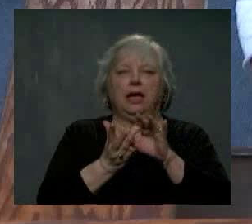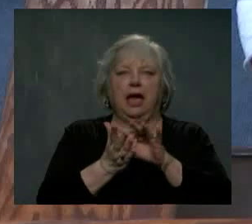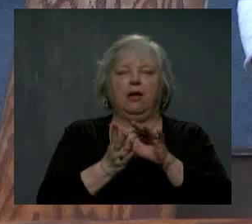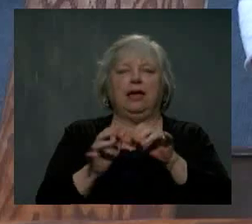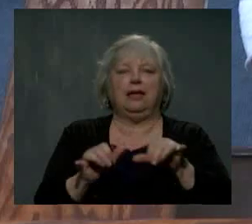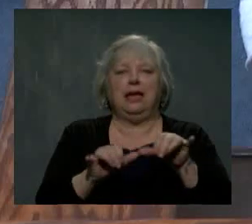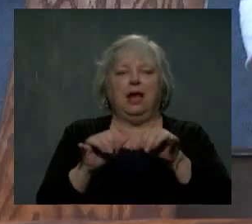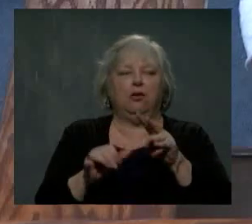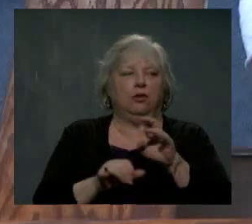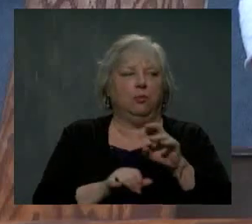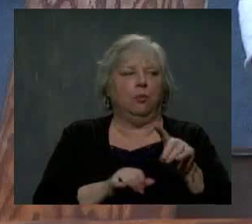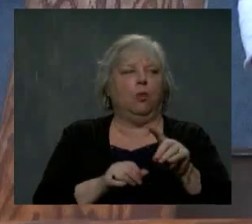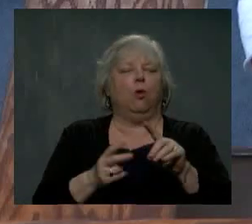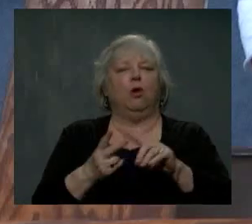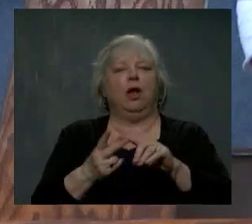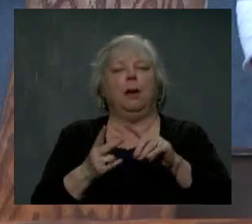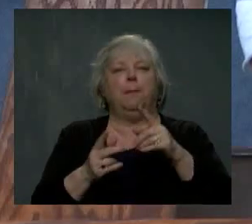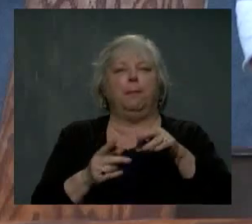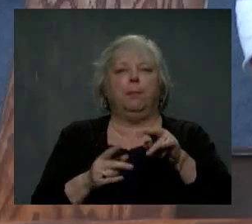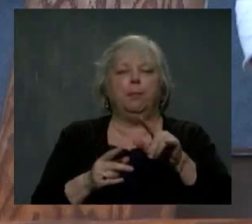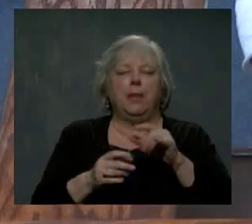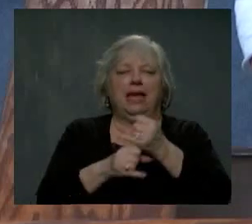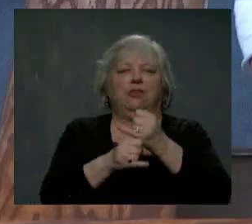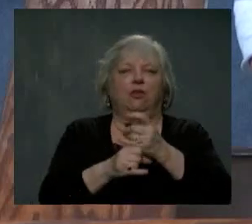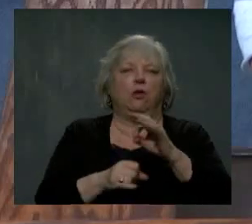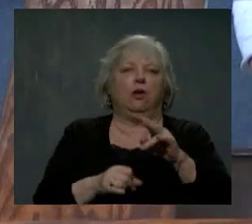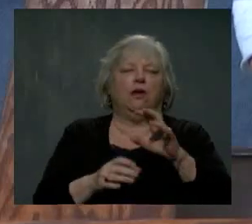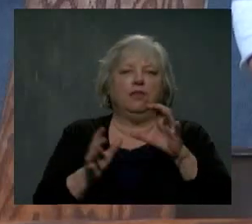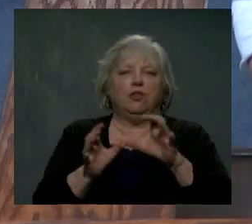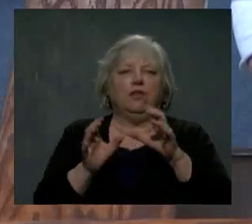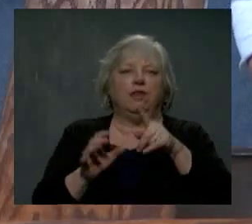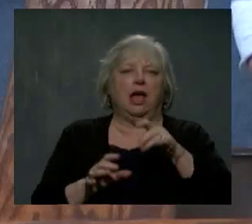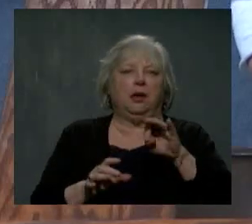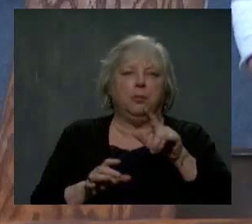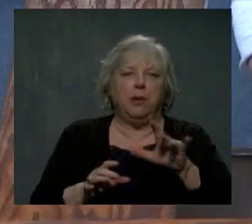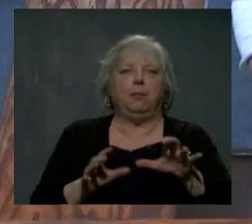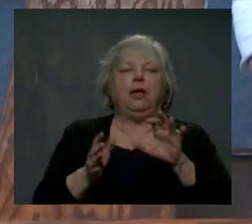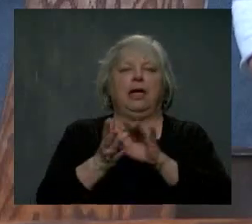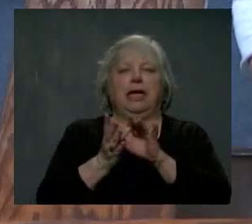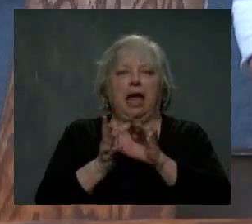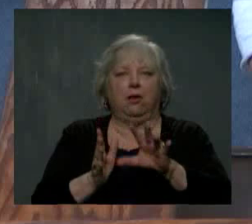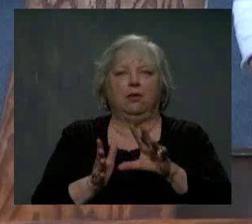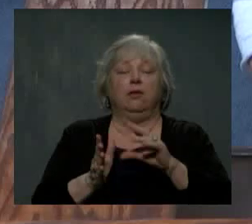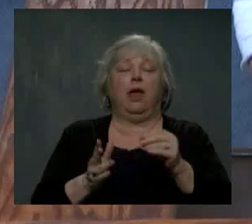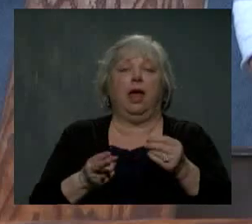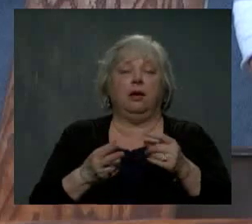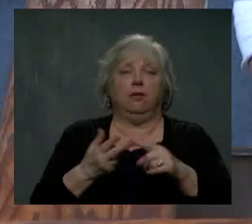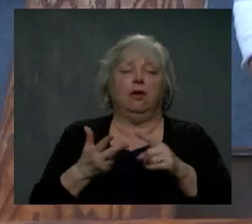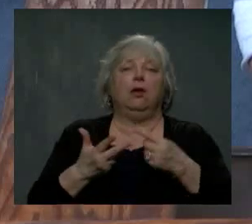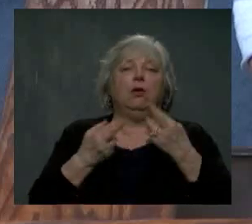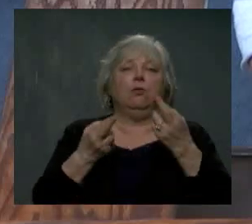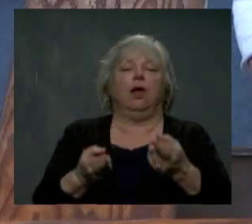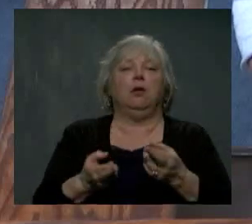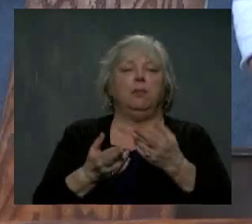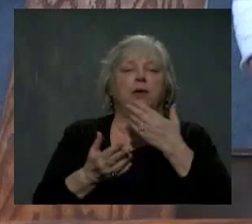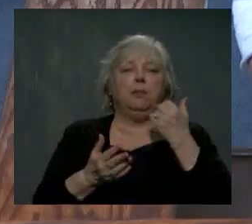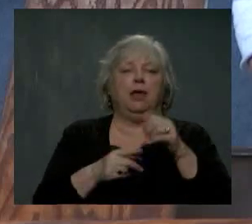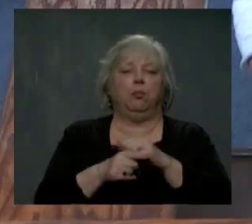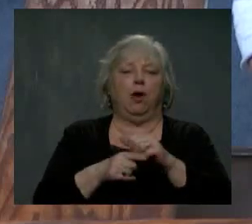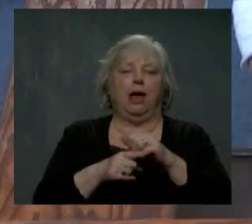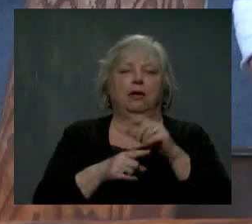American Institute of Certified Public Accountants, and other organizations, and recommends best practices for effective government